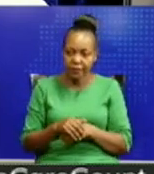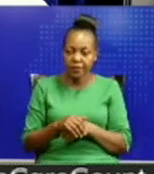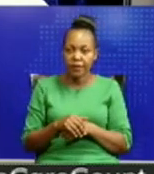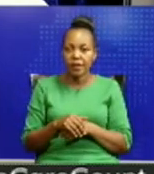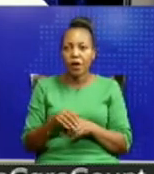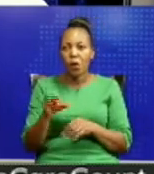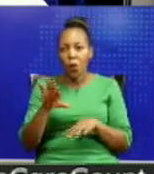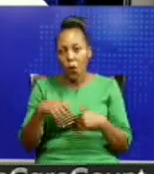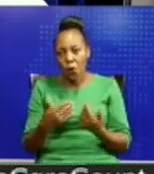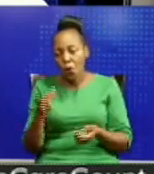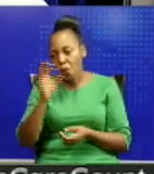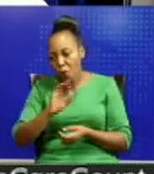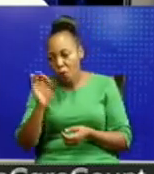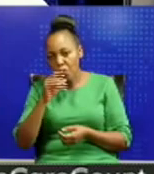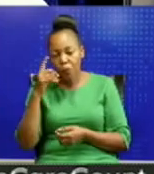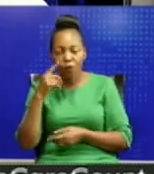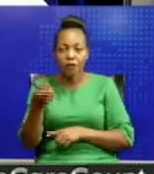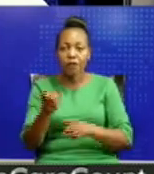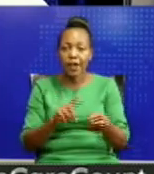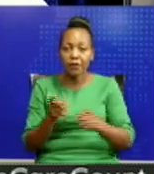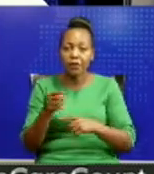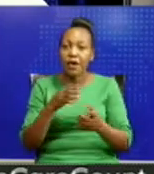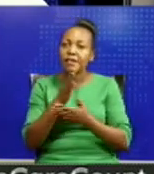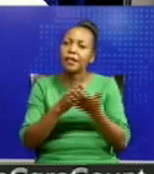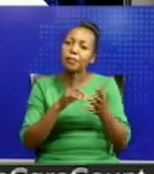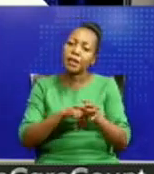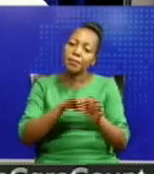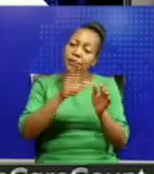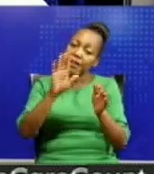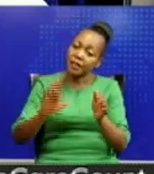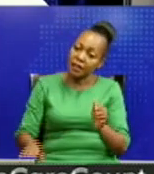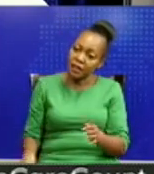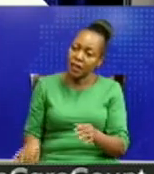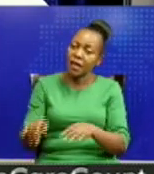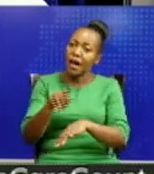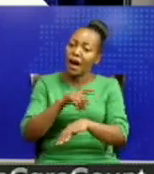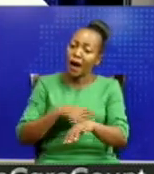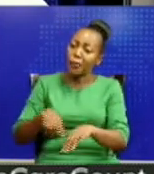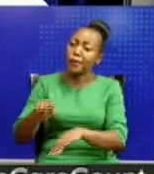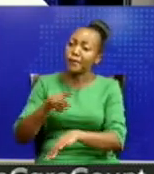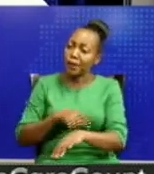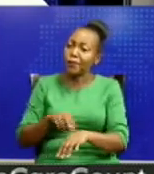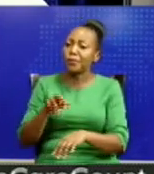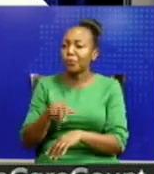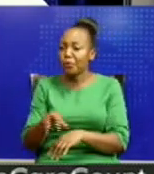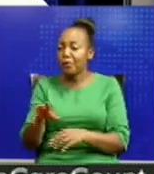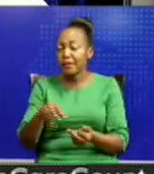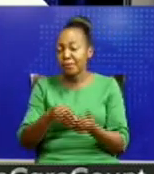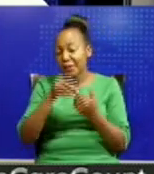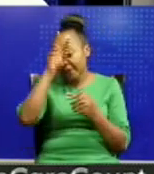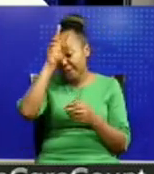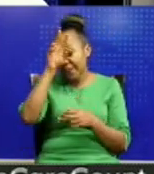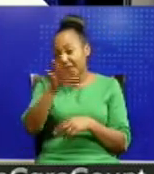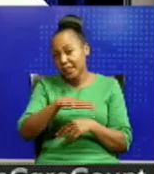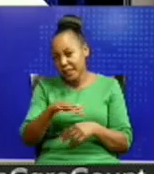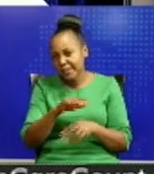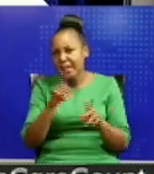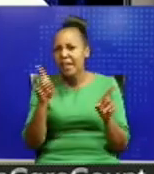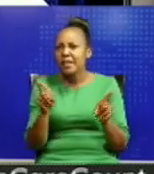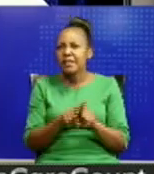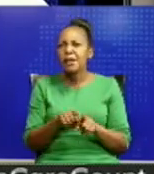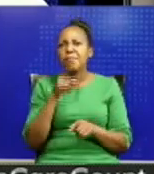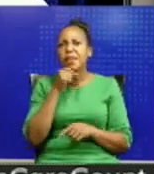going to look for firewood, sometimes they delay along the way, especially in the rural areas. And this